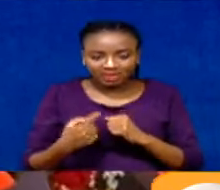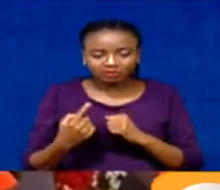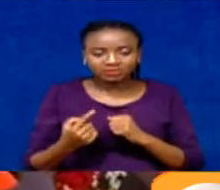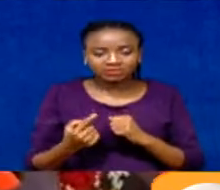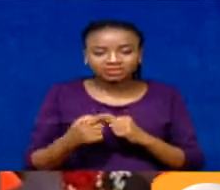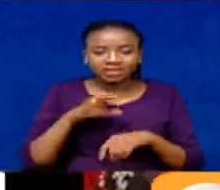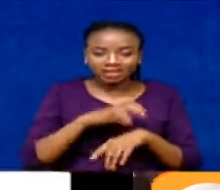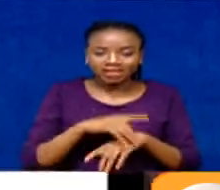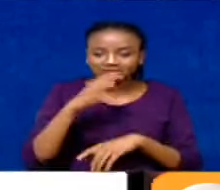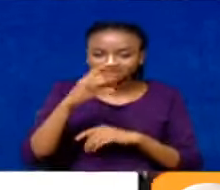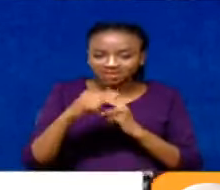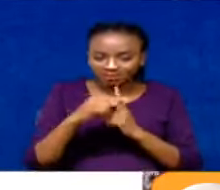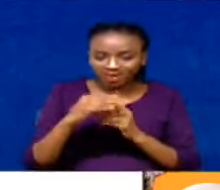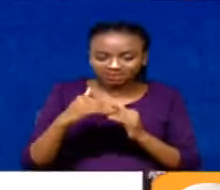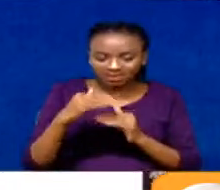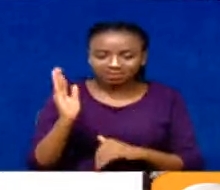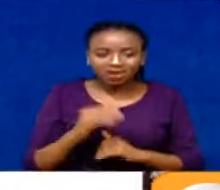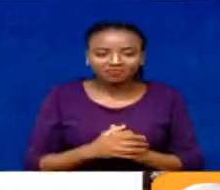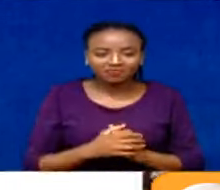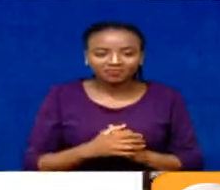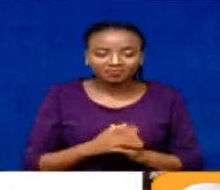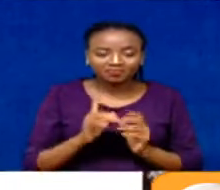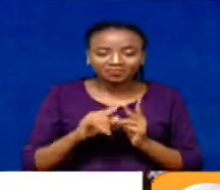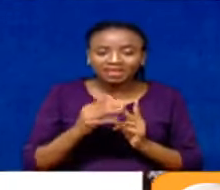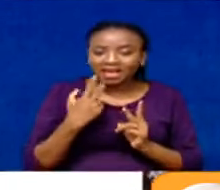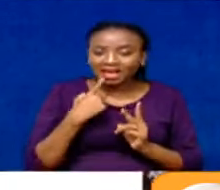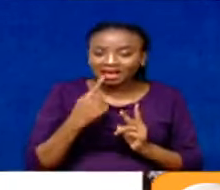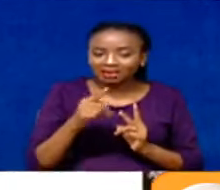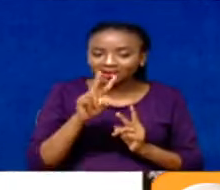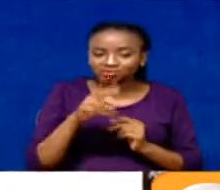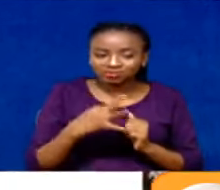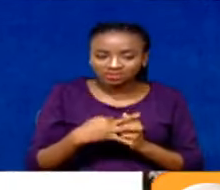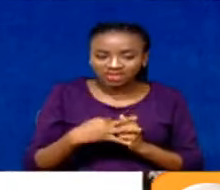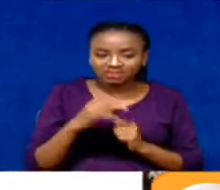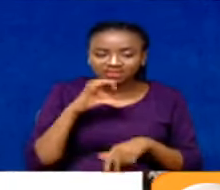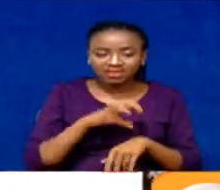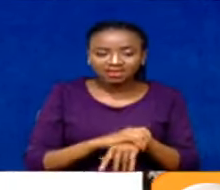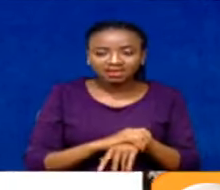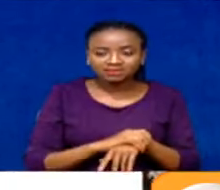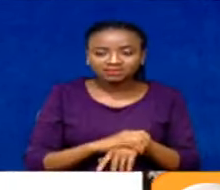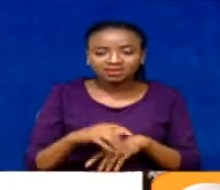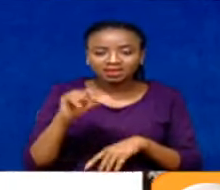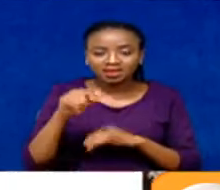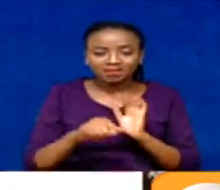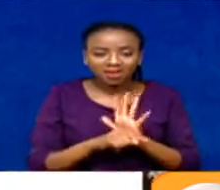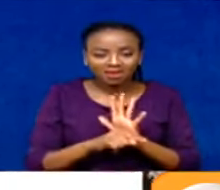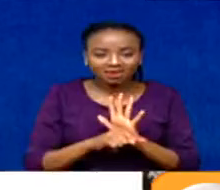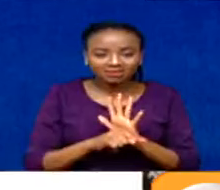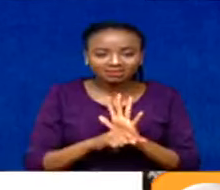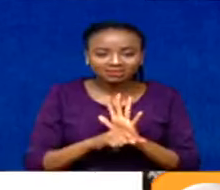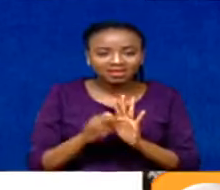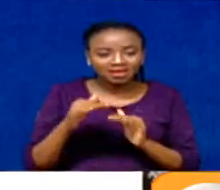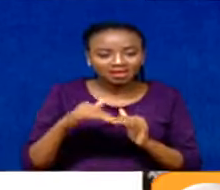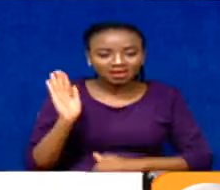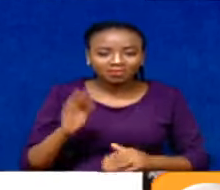17,327 attained a mean grade of C+ and above, with 128 of them getting a mean grade of A- and